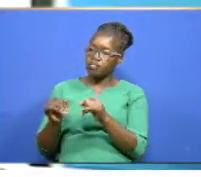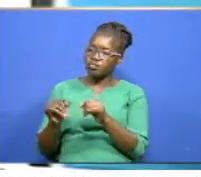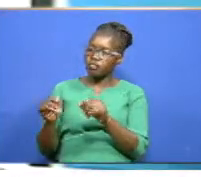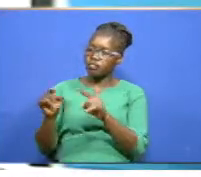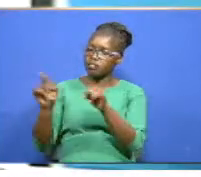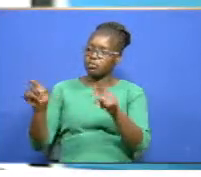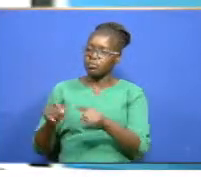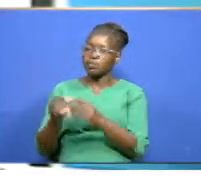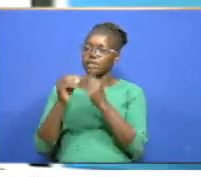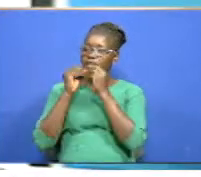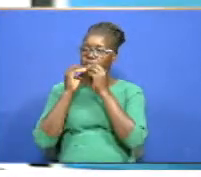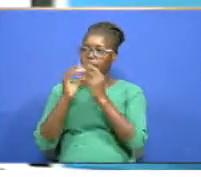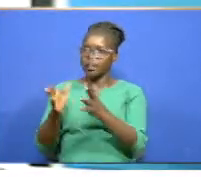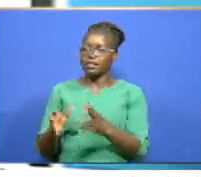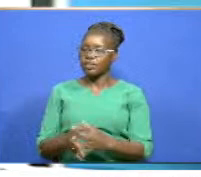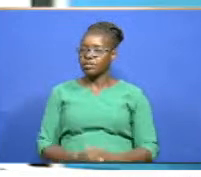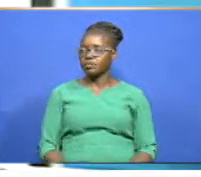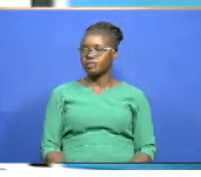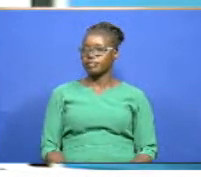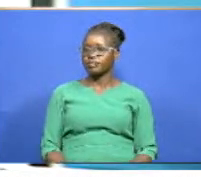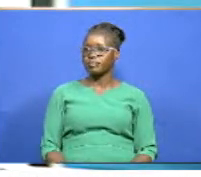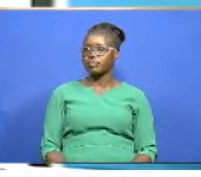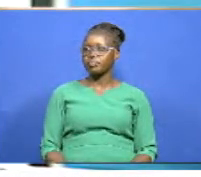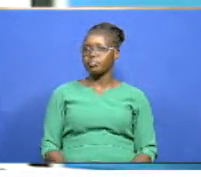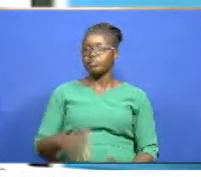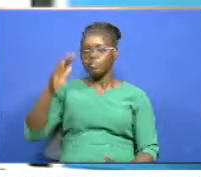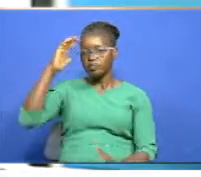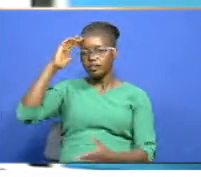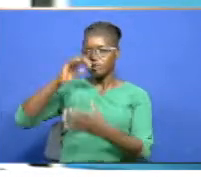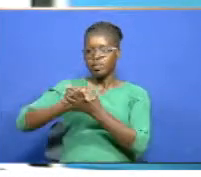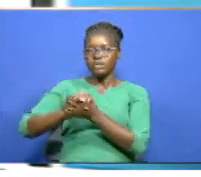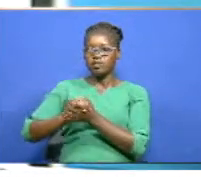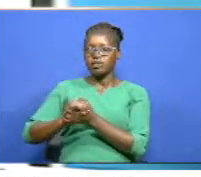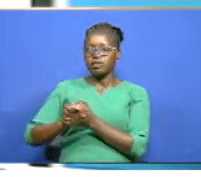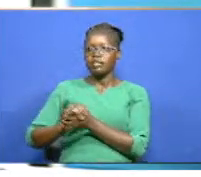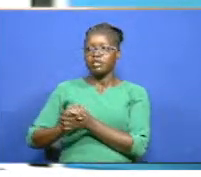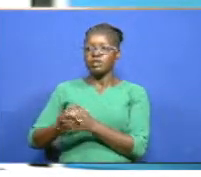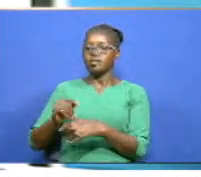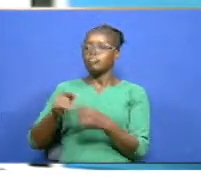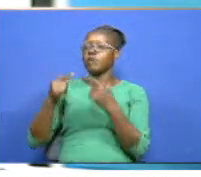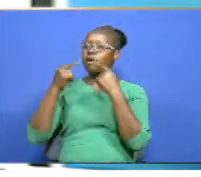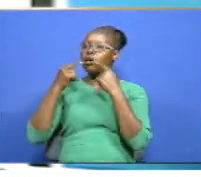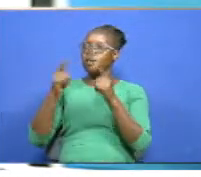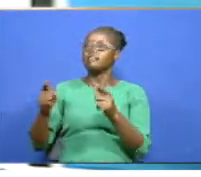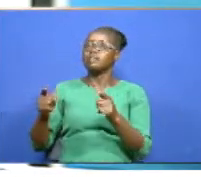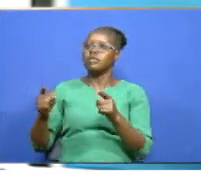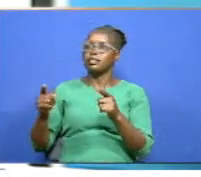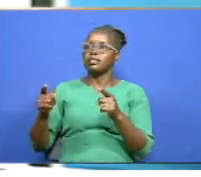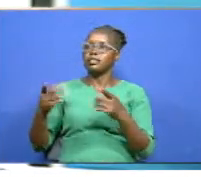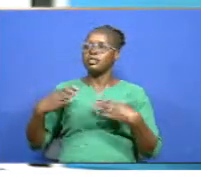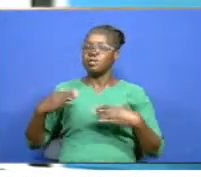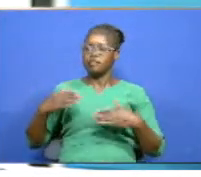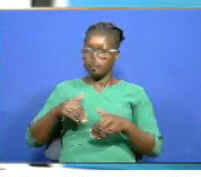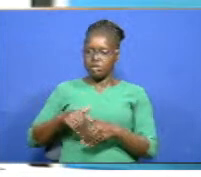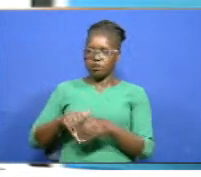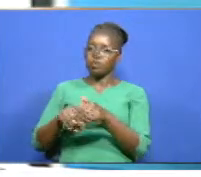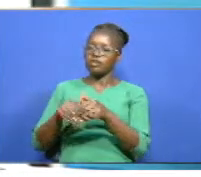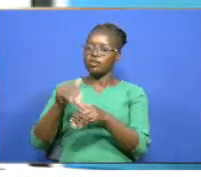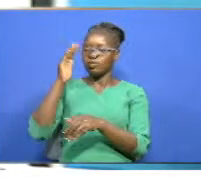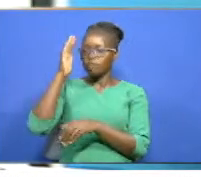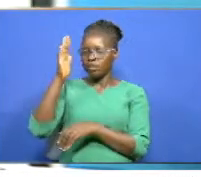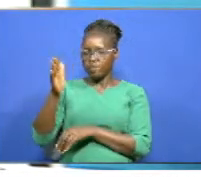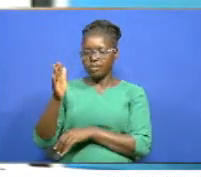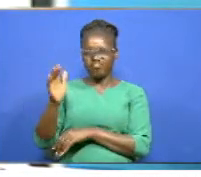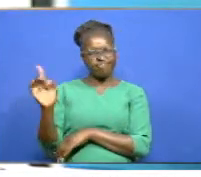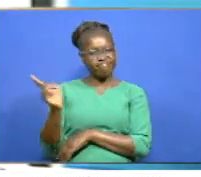frameworks. And you believe that when you make a declaration the people will follow. That